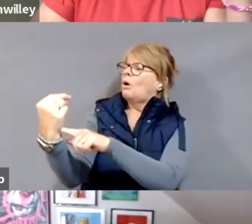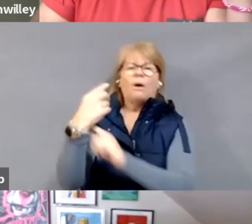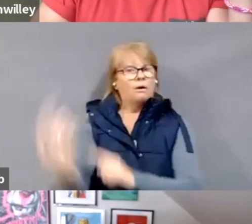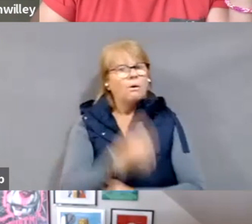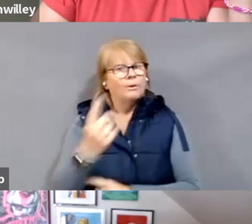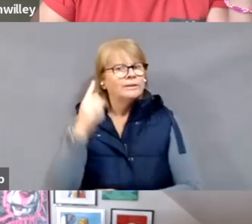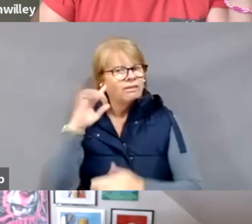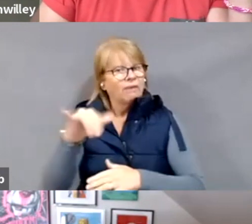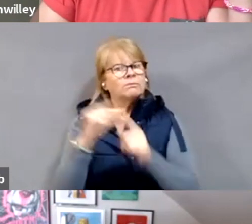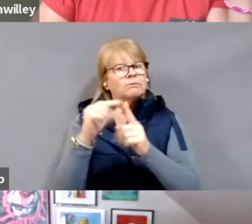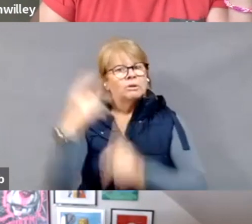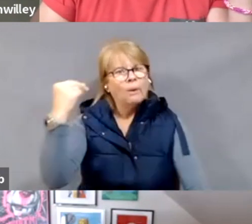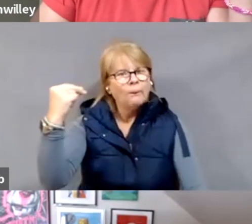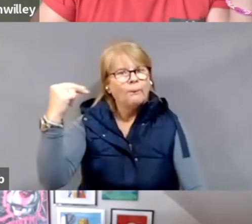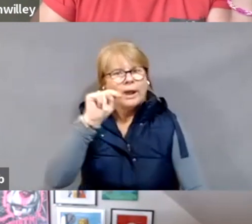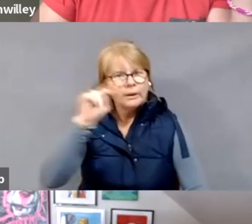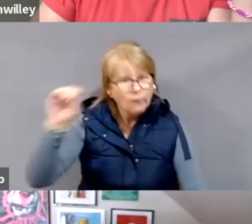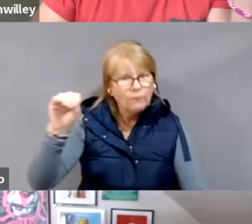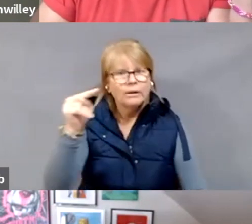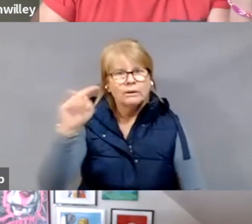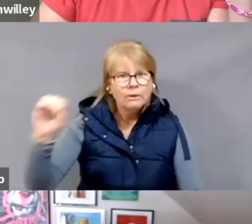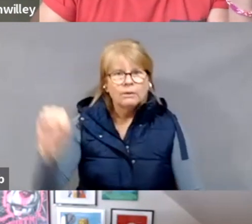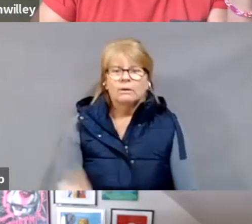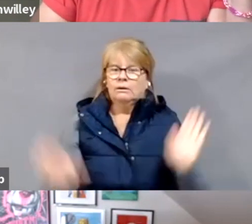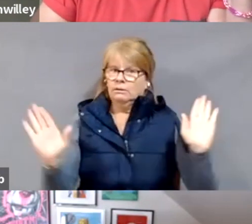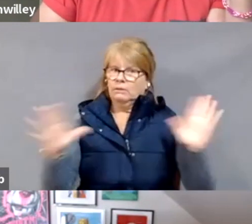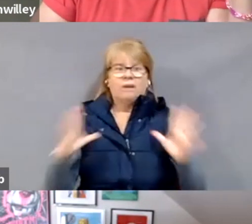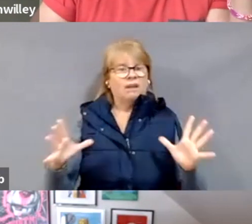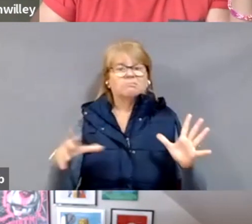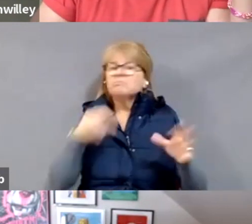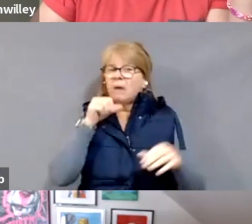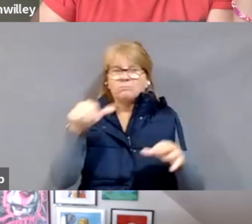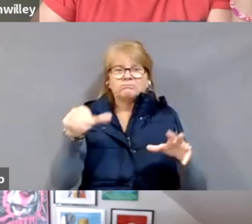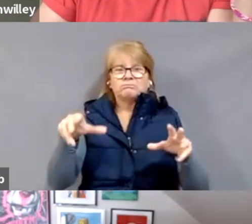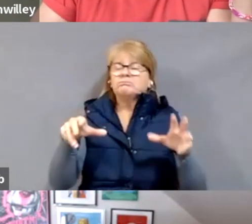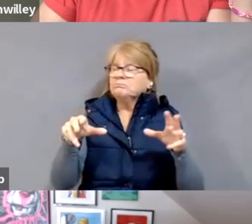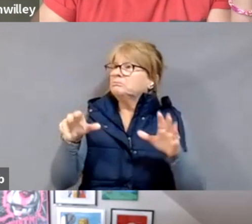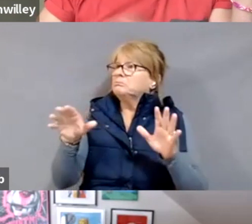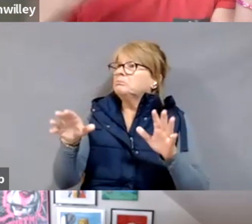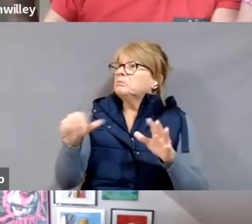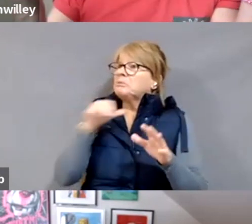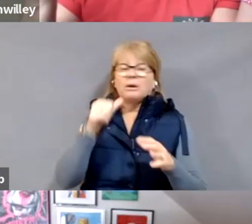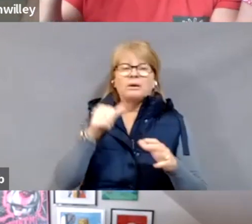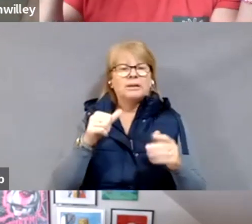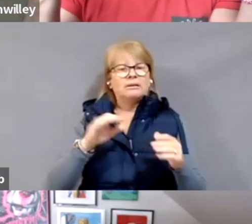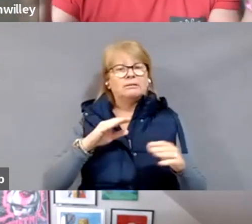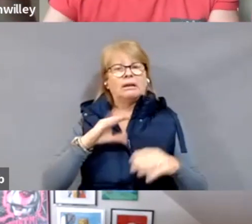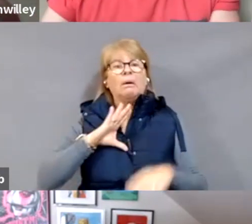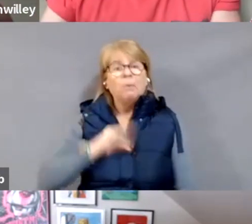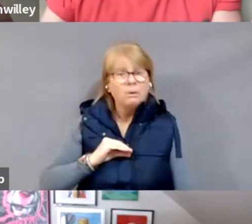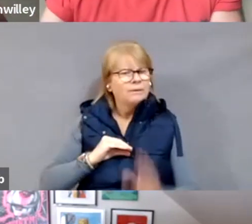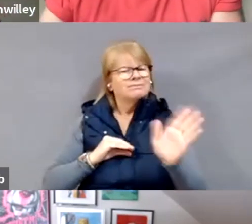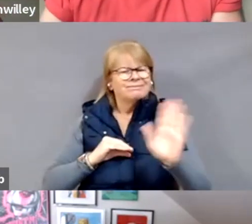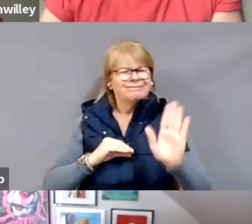And so I stopped taking them personally because I realized that a no is a no because